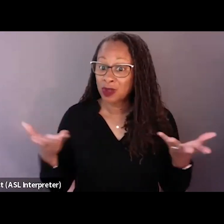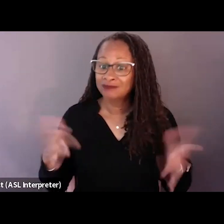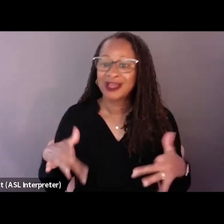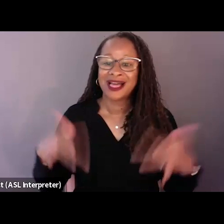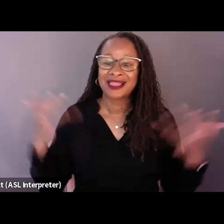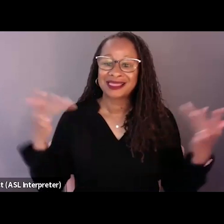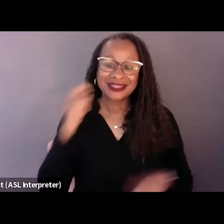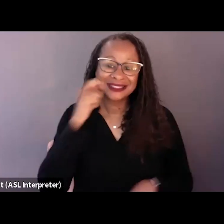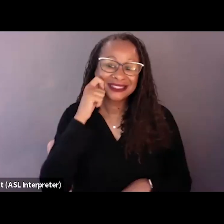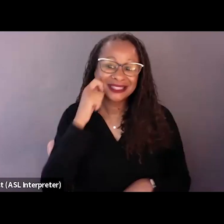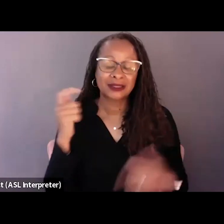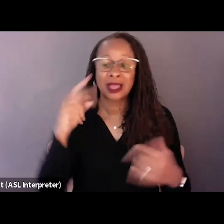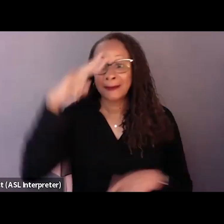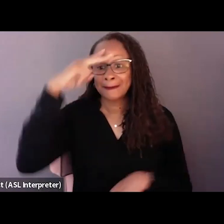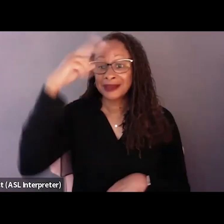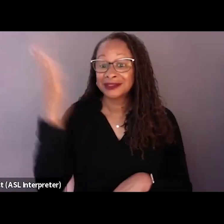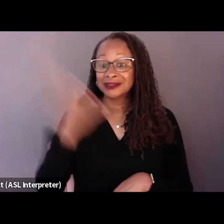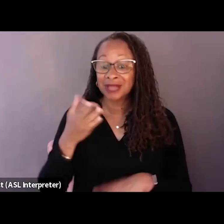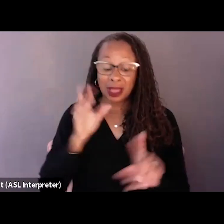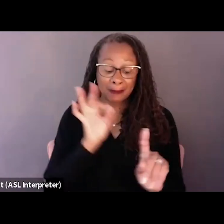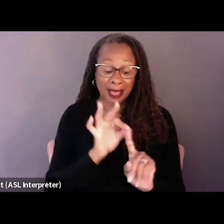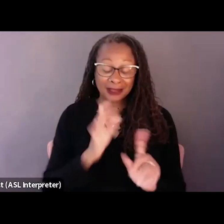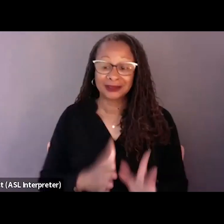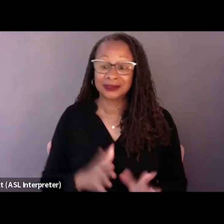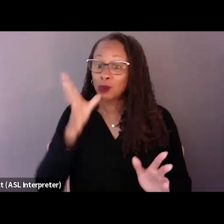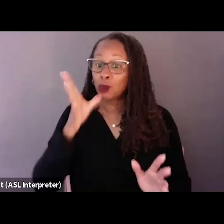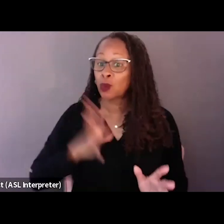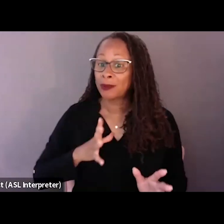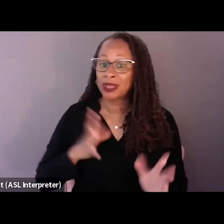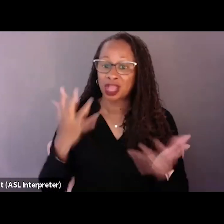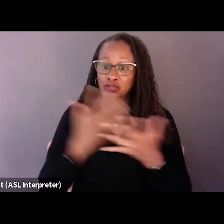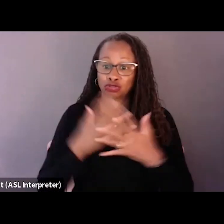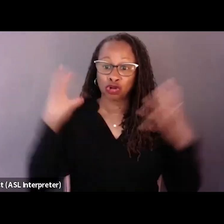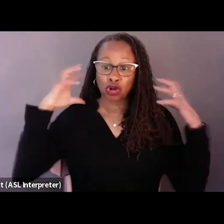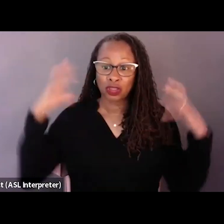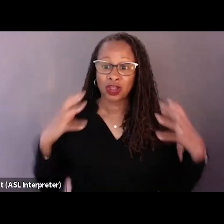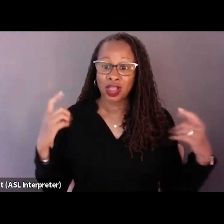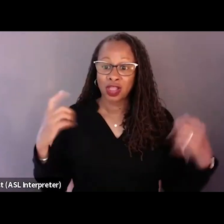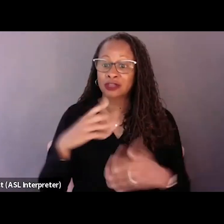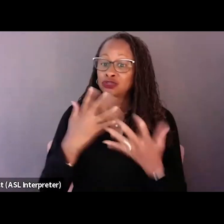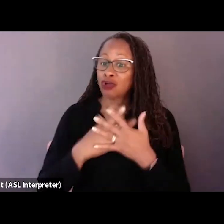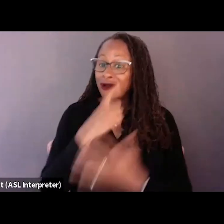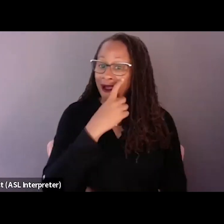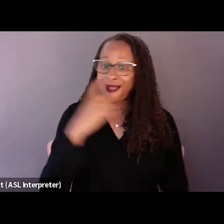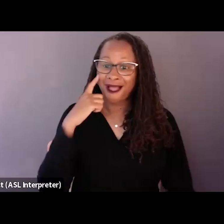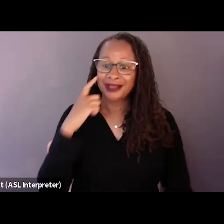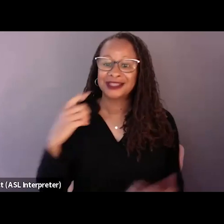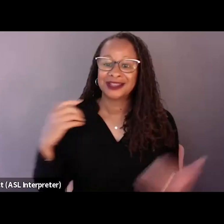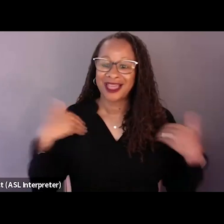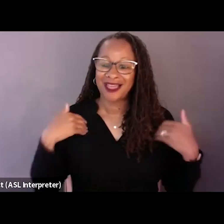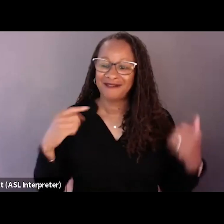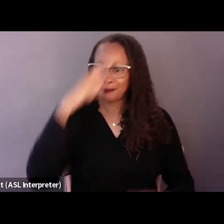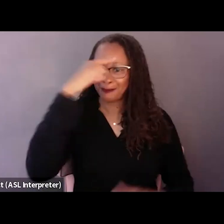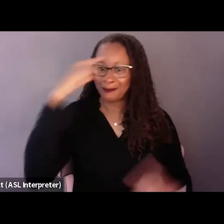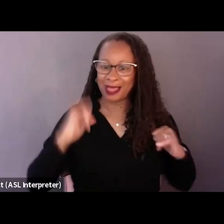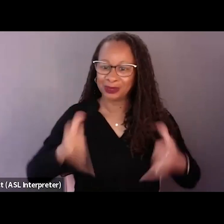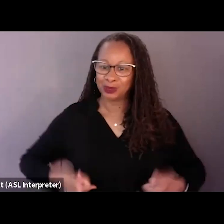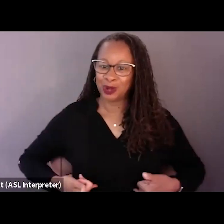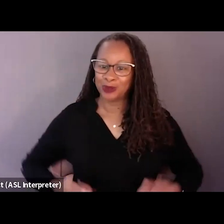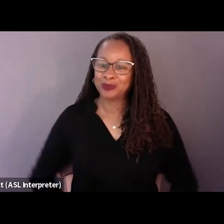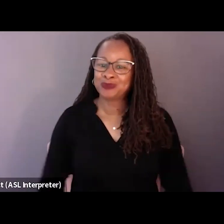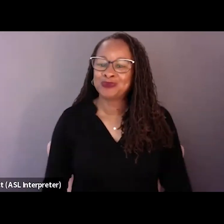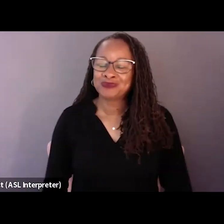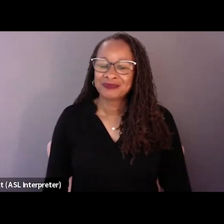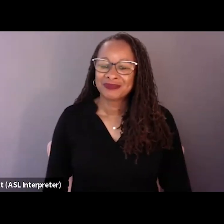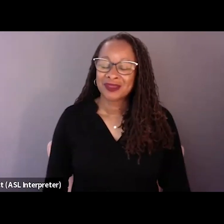dark curly hair, dark eyes, and I'm wearing a black zip-up sweater. I want